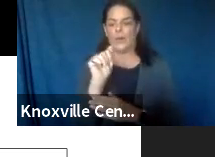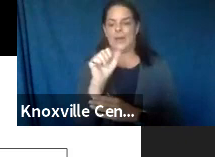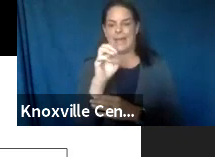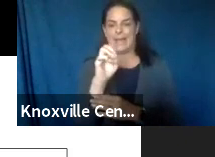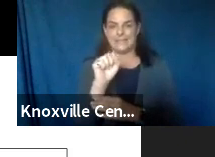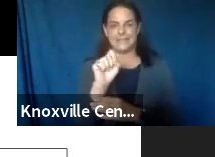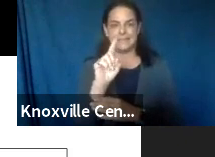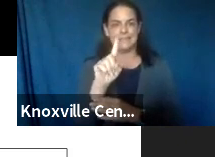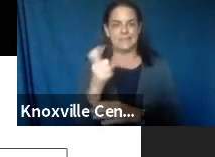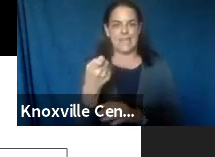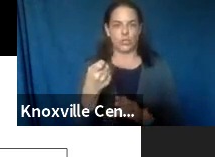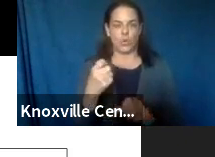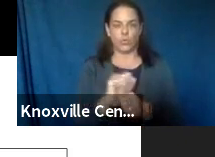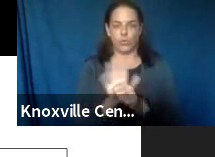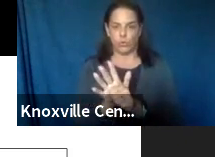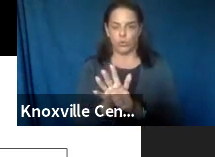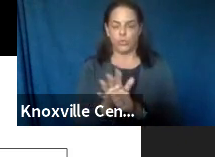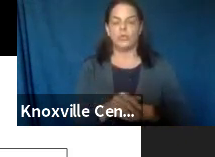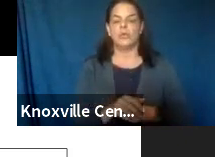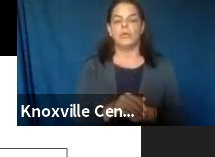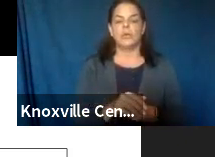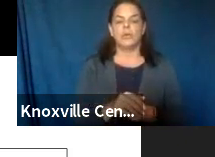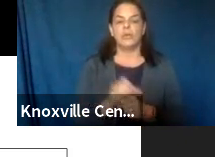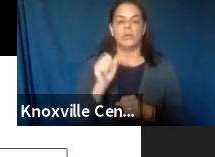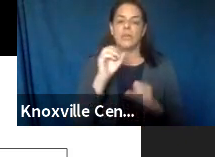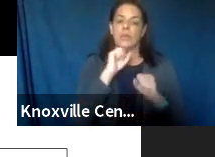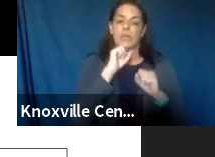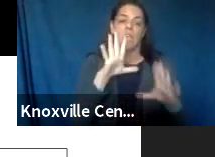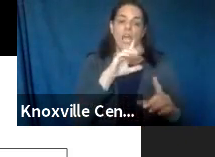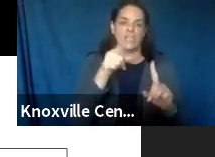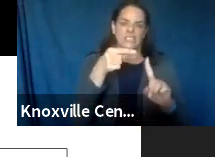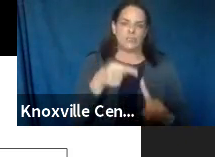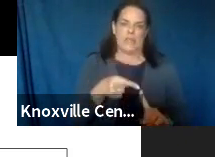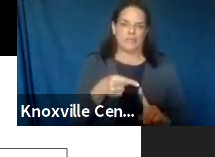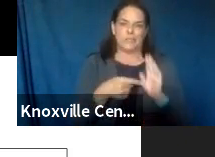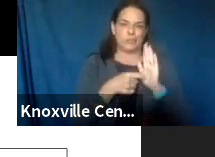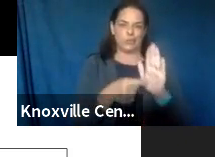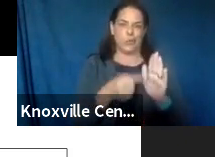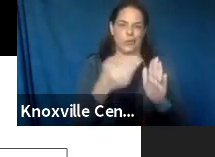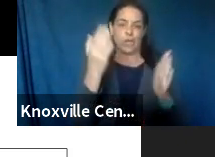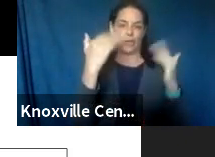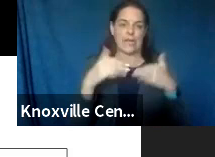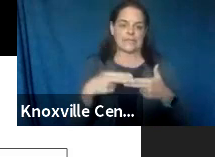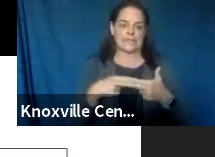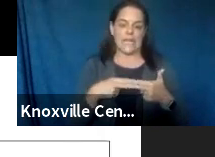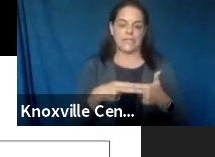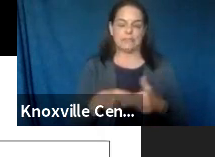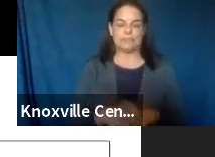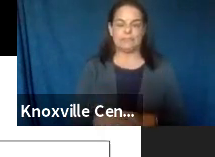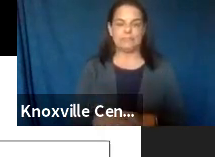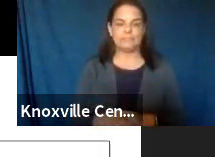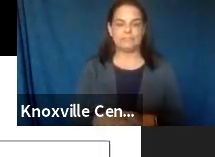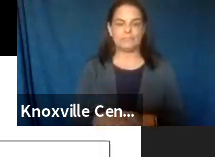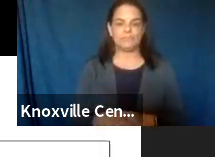diagnosed. And so nothing specific to point out there. Next slide, please.